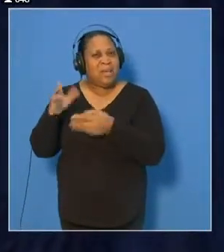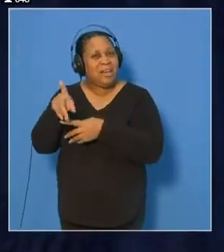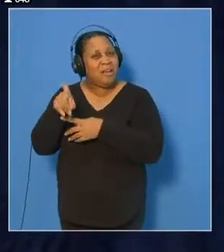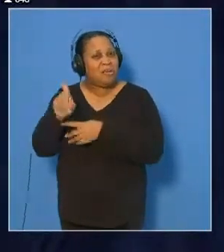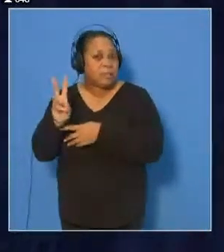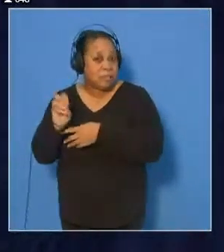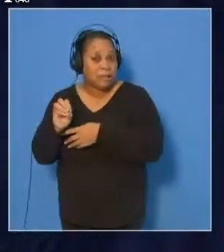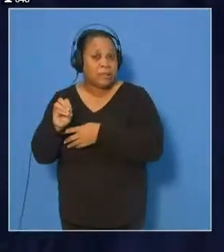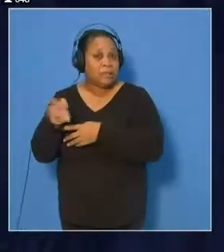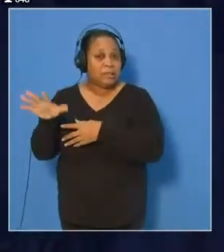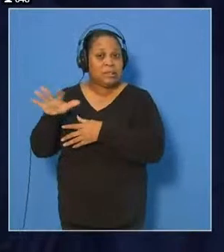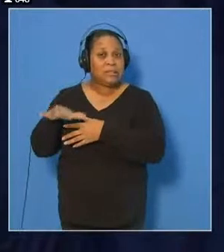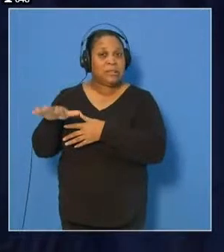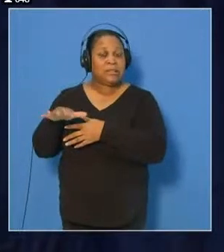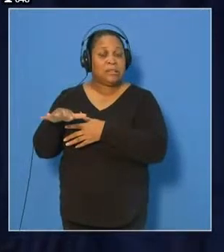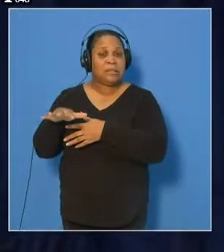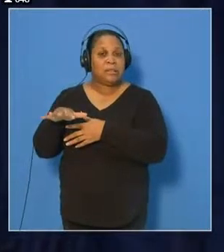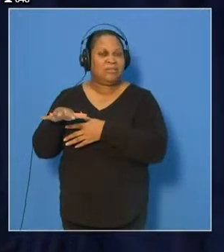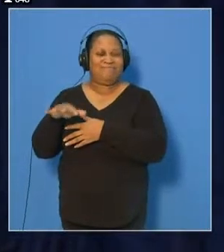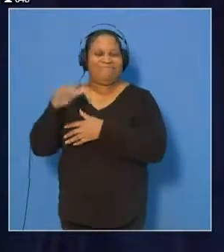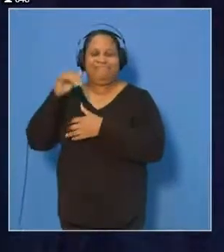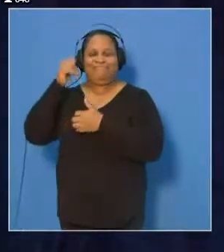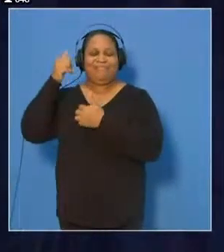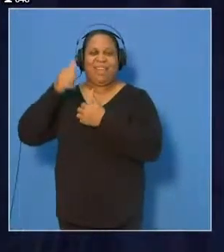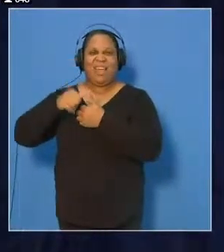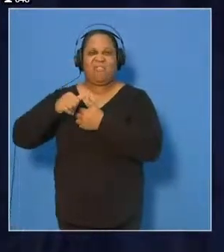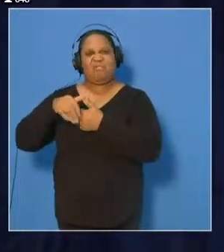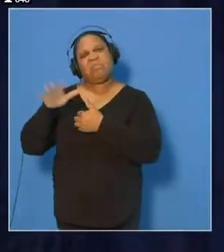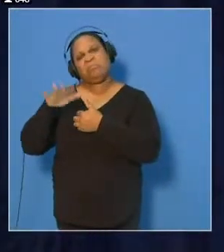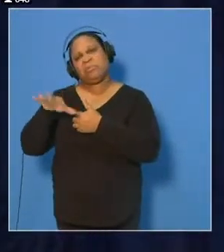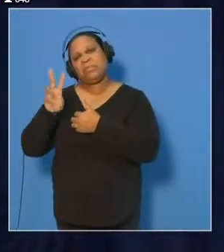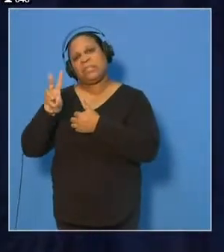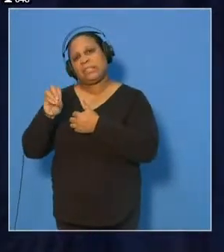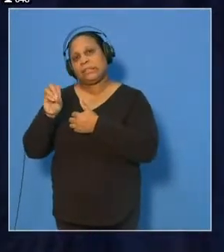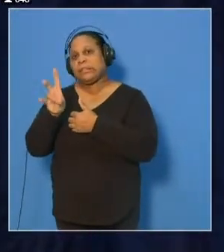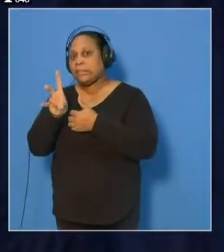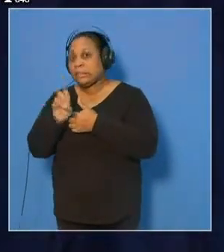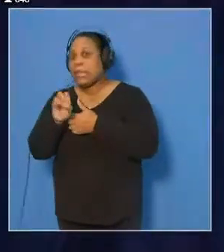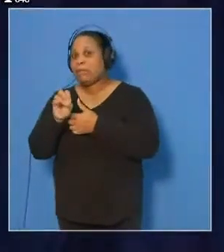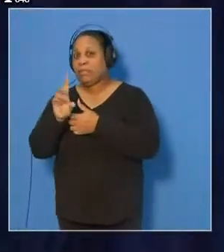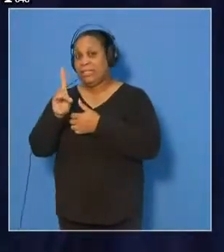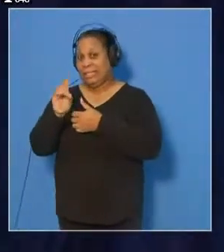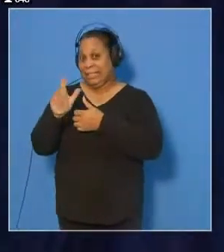160? About 160. I don't remember. I think it was like 60 or 70 people